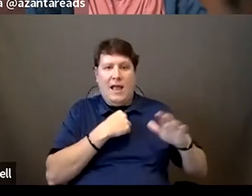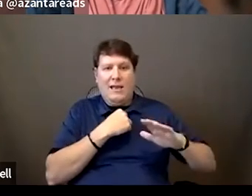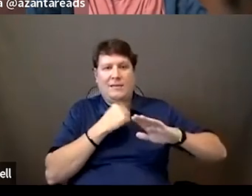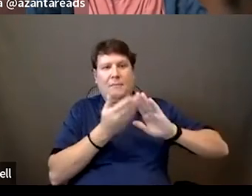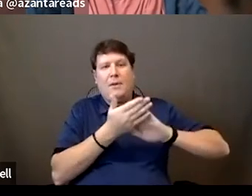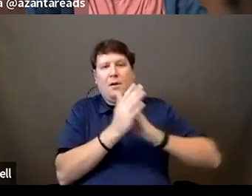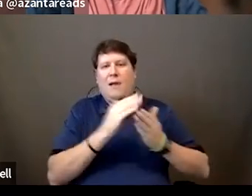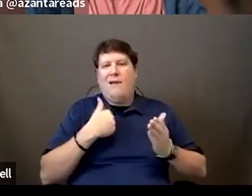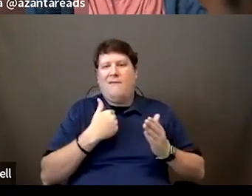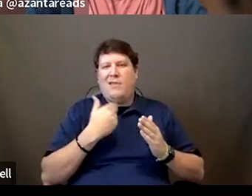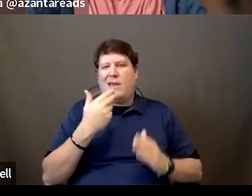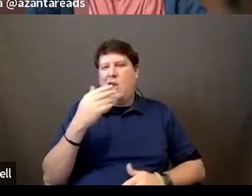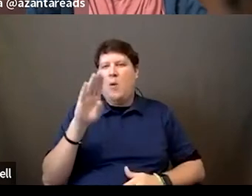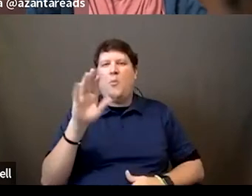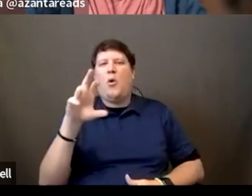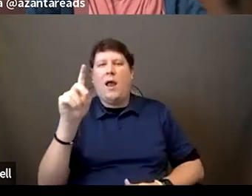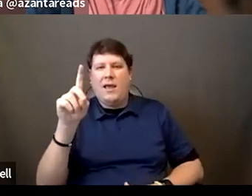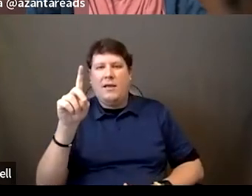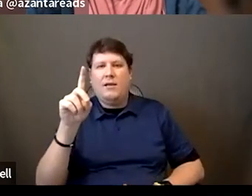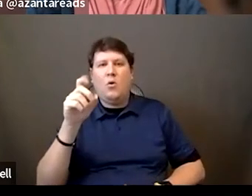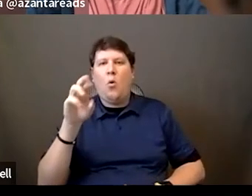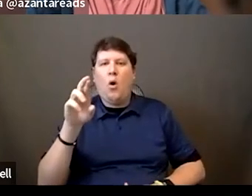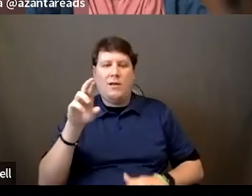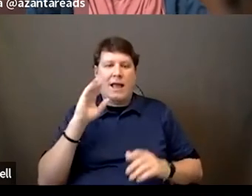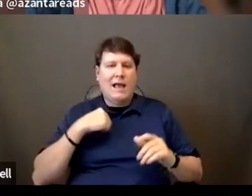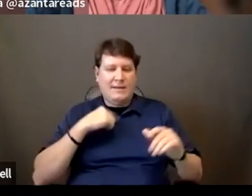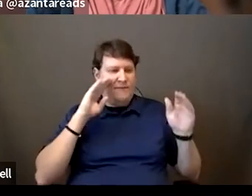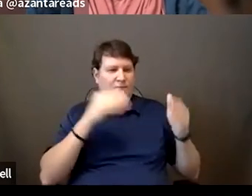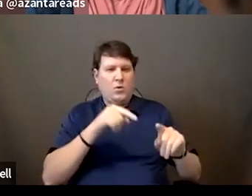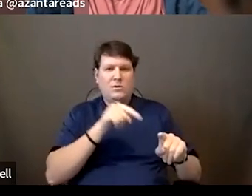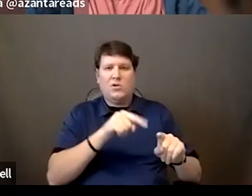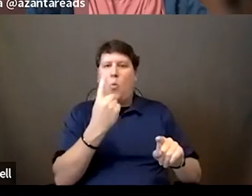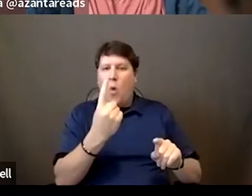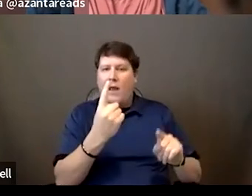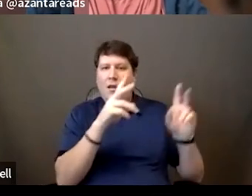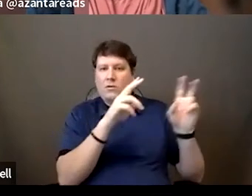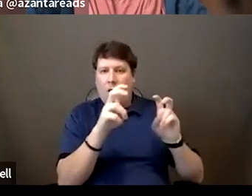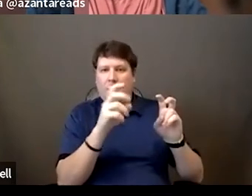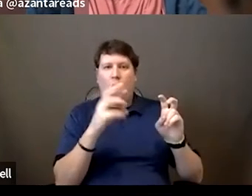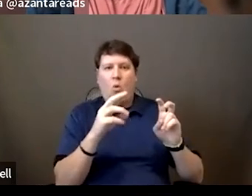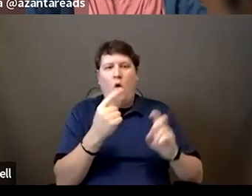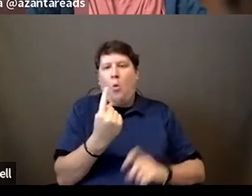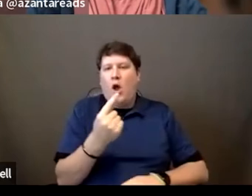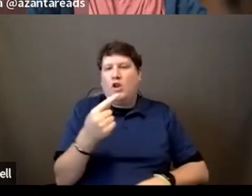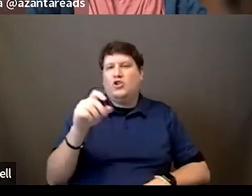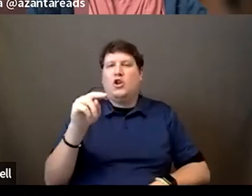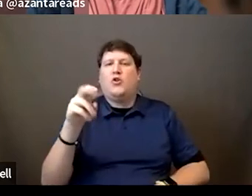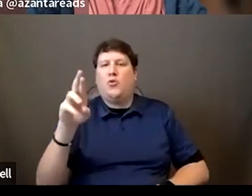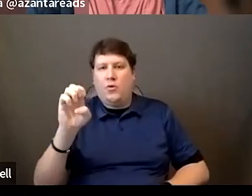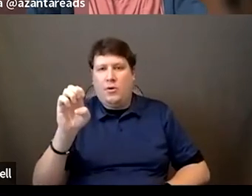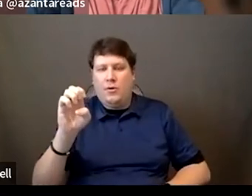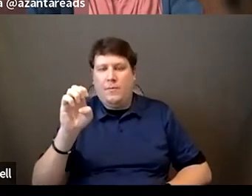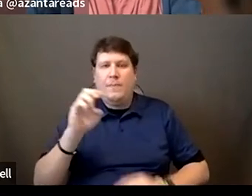a sort of a specific genre of books that I read. So now the majority of publishers that reach out to me know that I